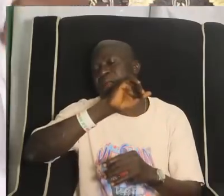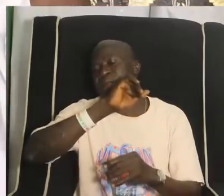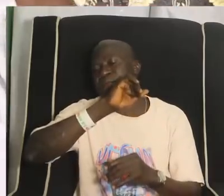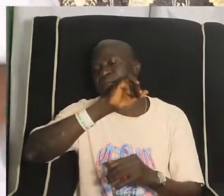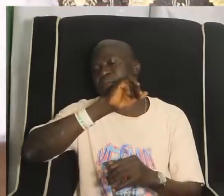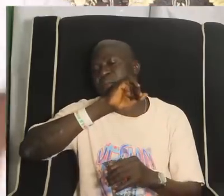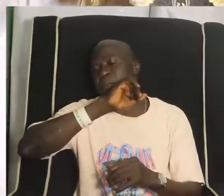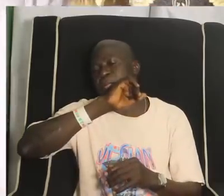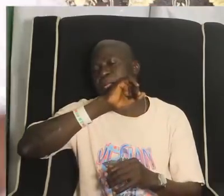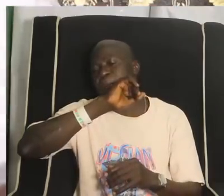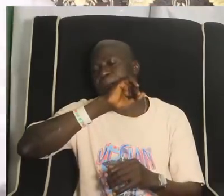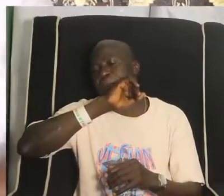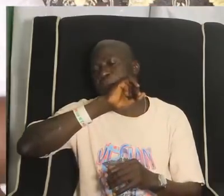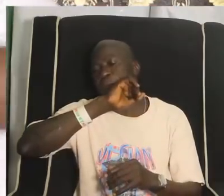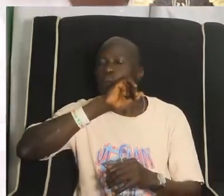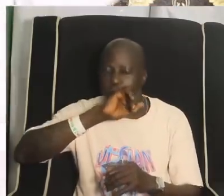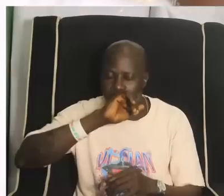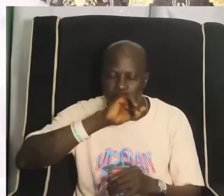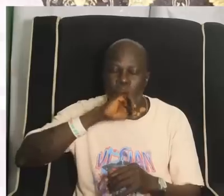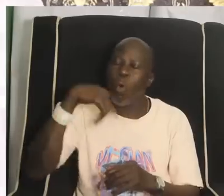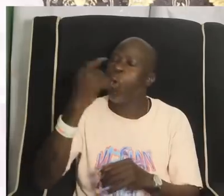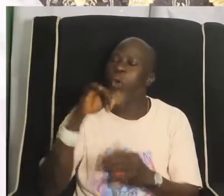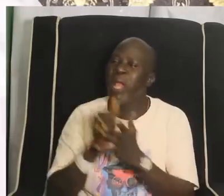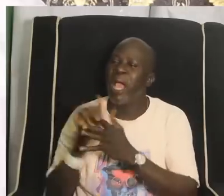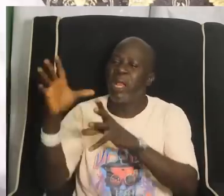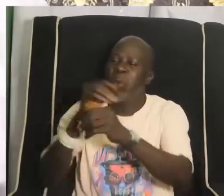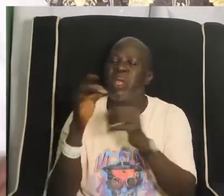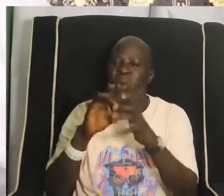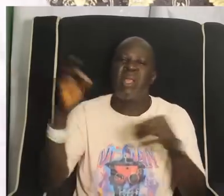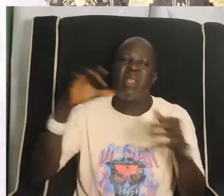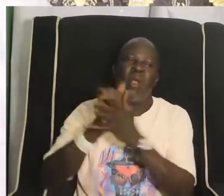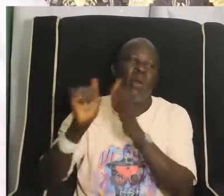to ti fi emi re ara re o ti bi rupo si Olorun